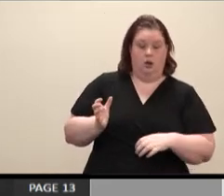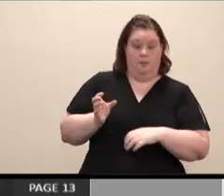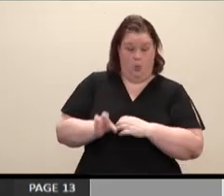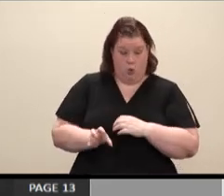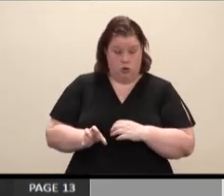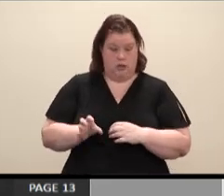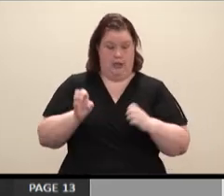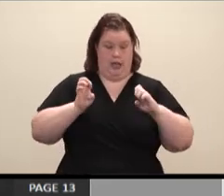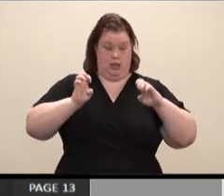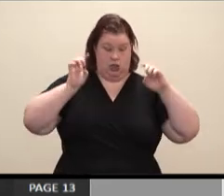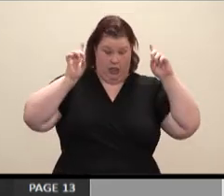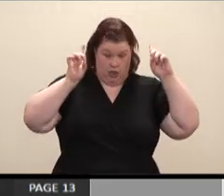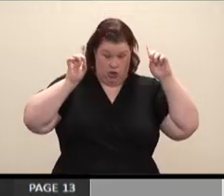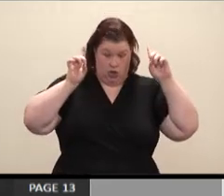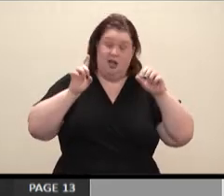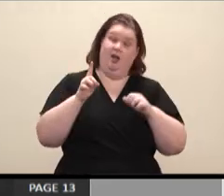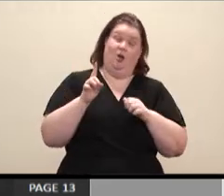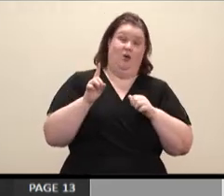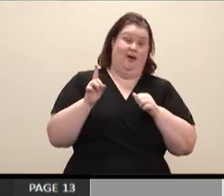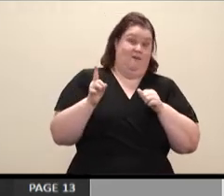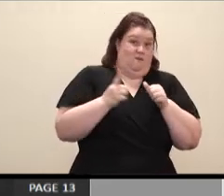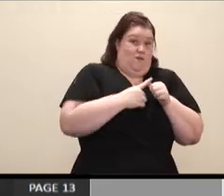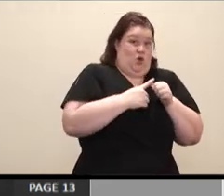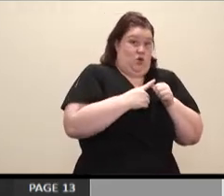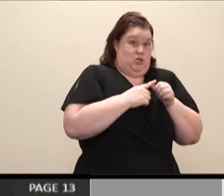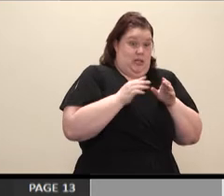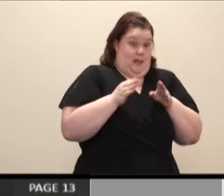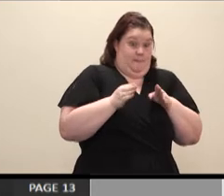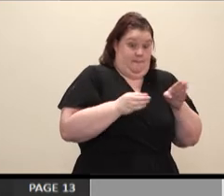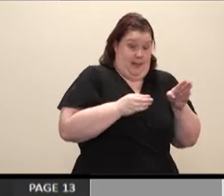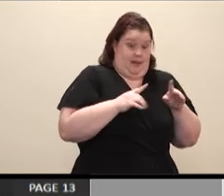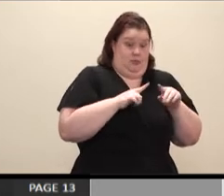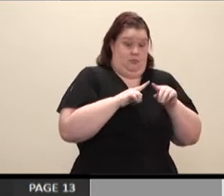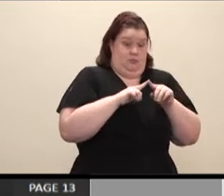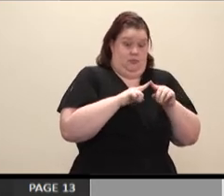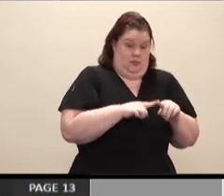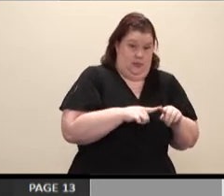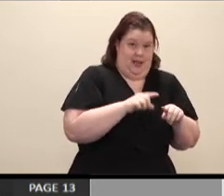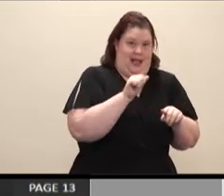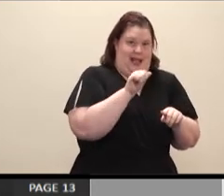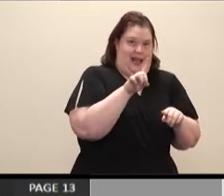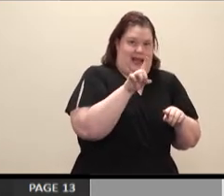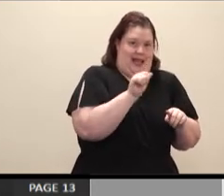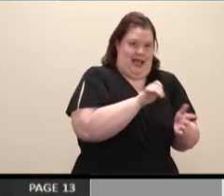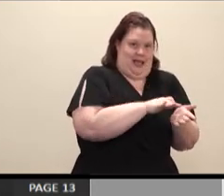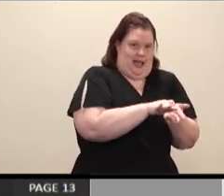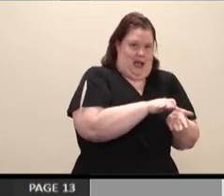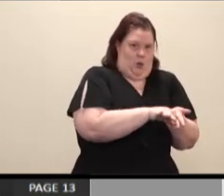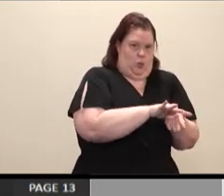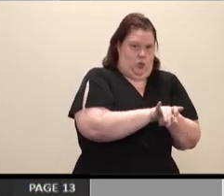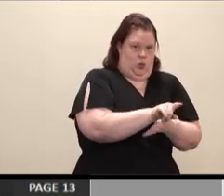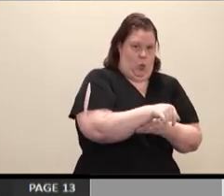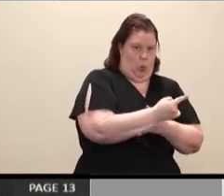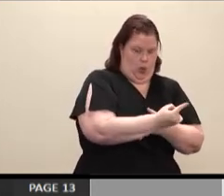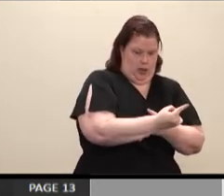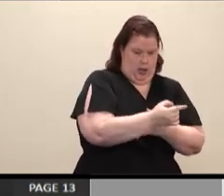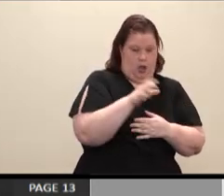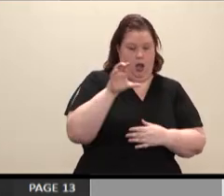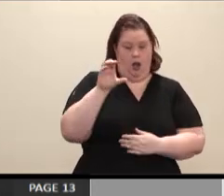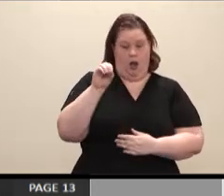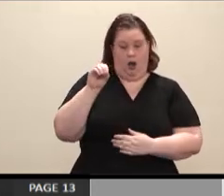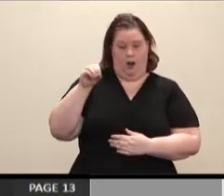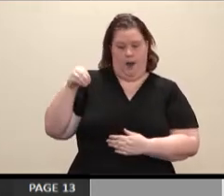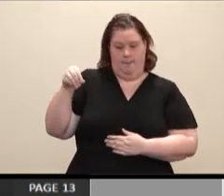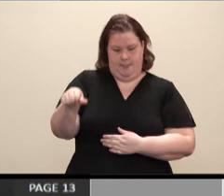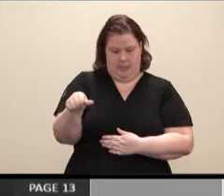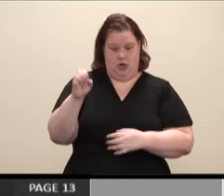originally hold harmless was only going to be on ADA-based counts, and compensatory education is